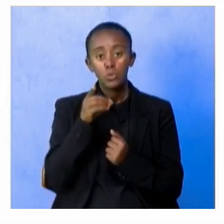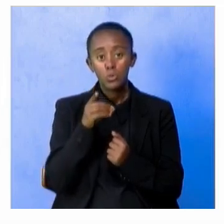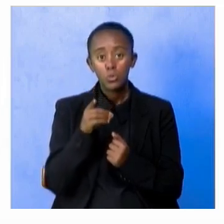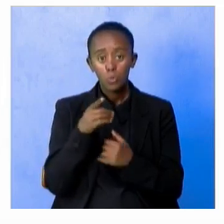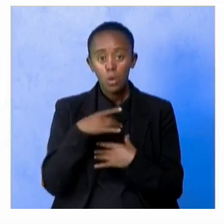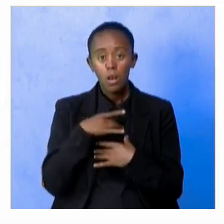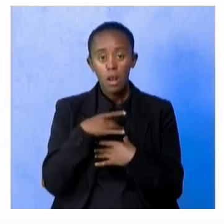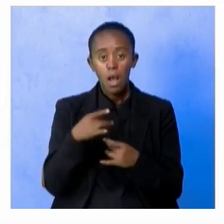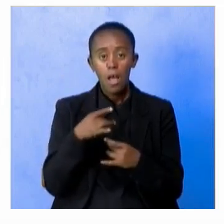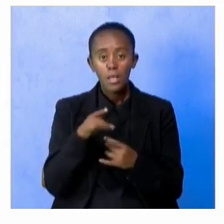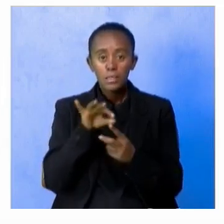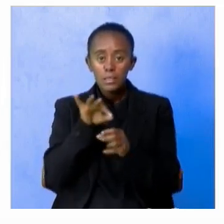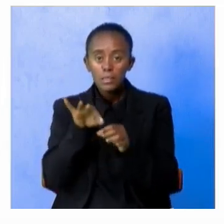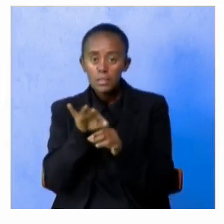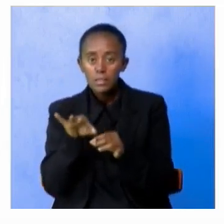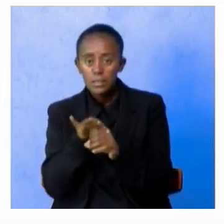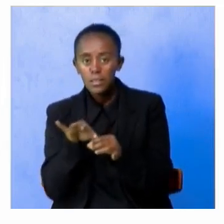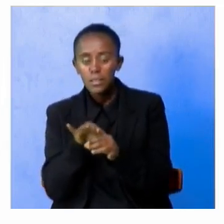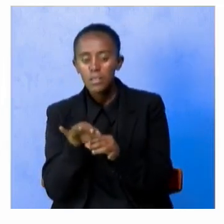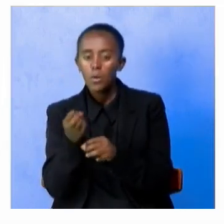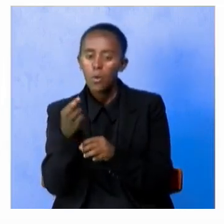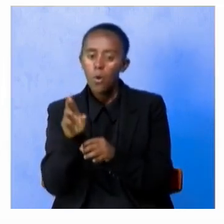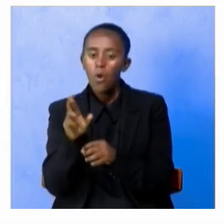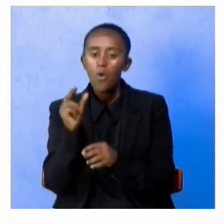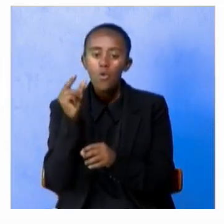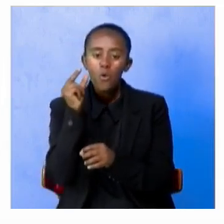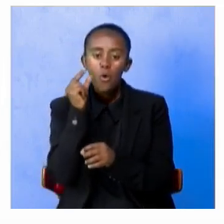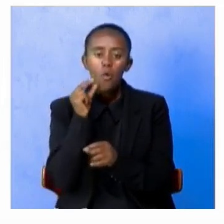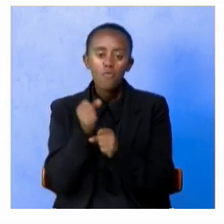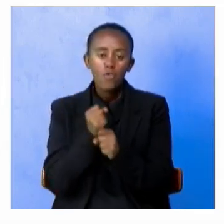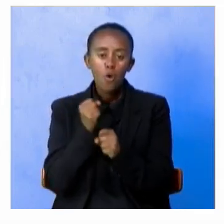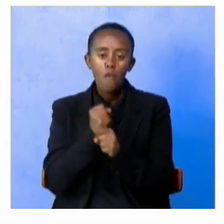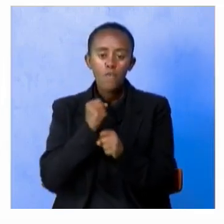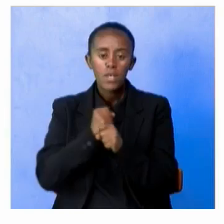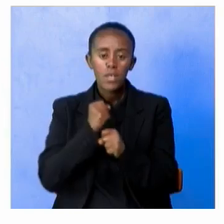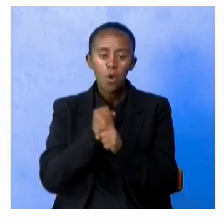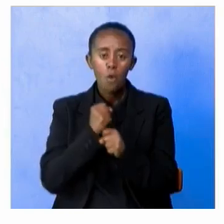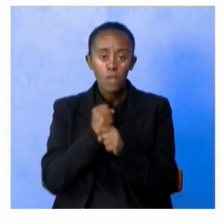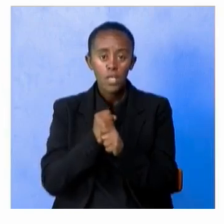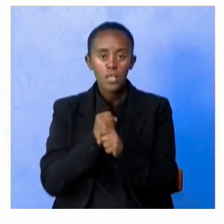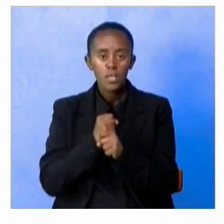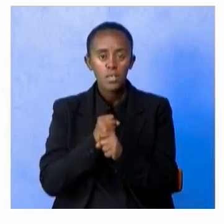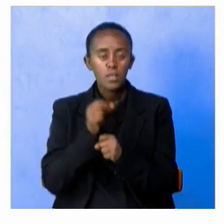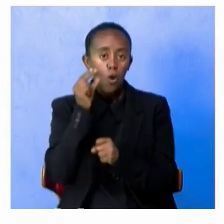like tea or coffee?